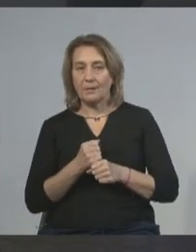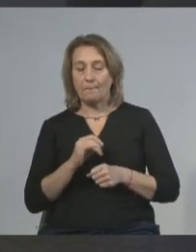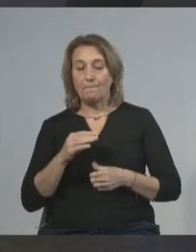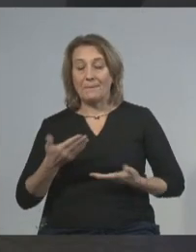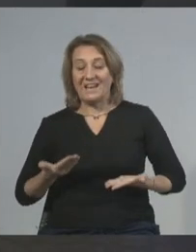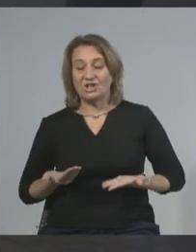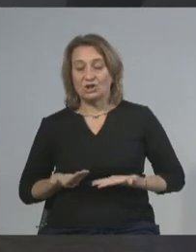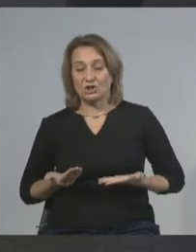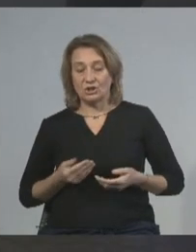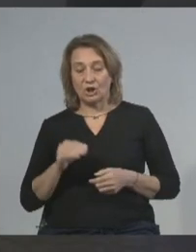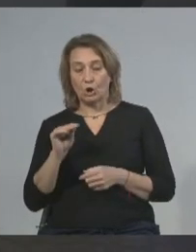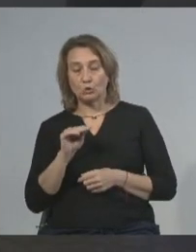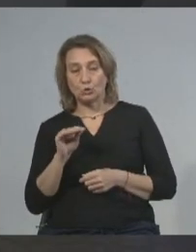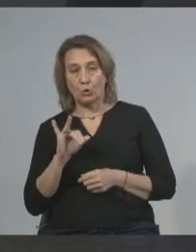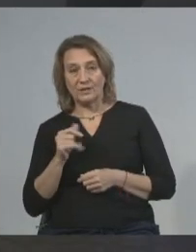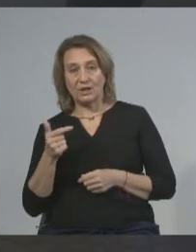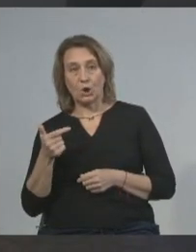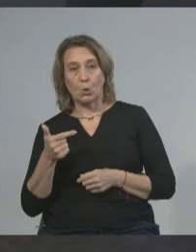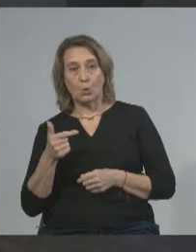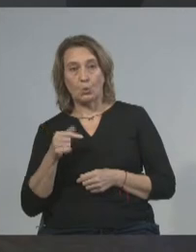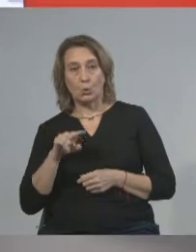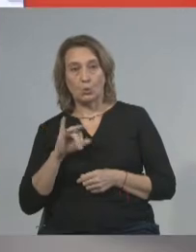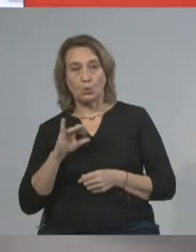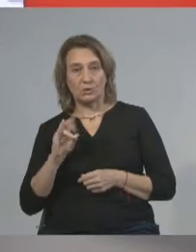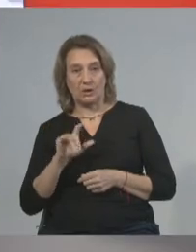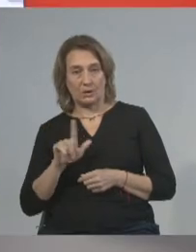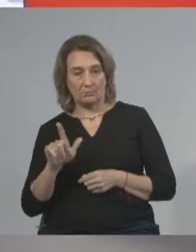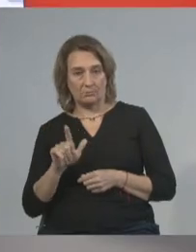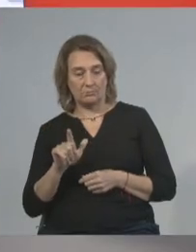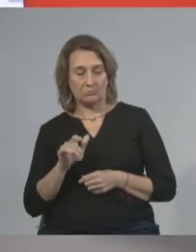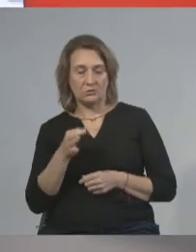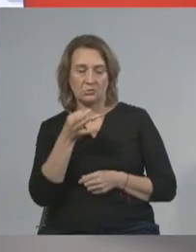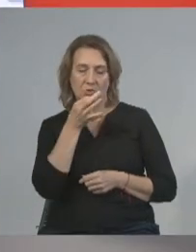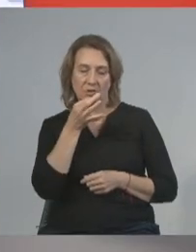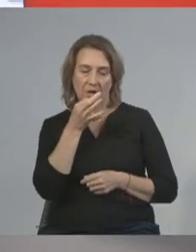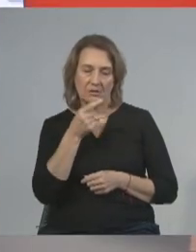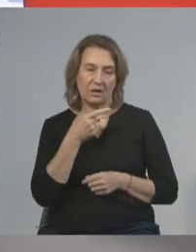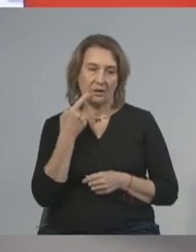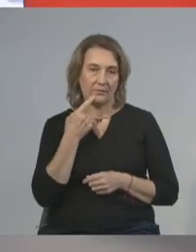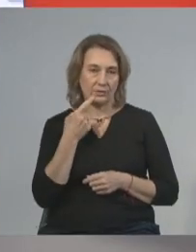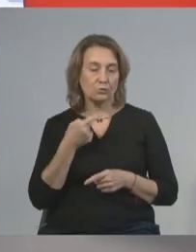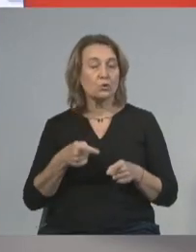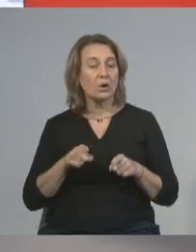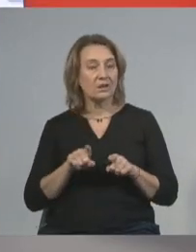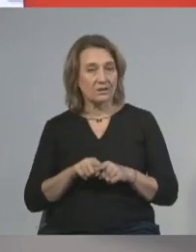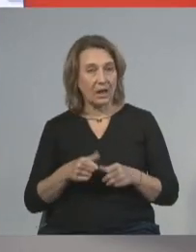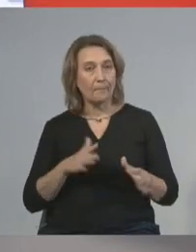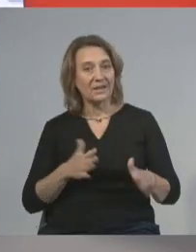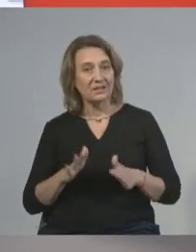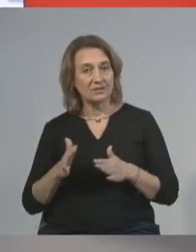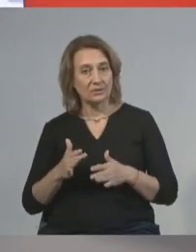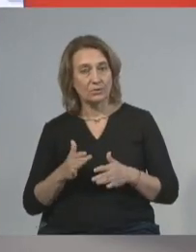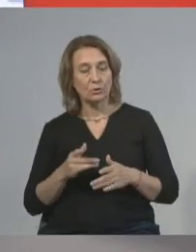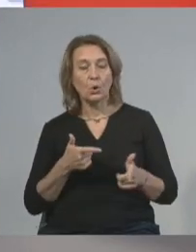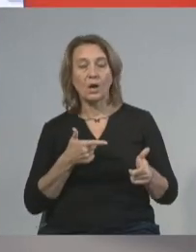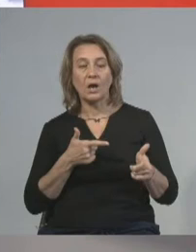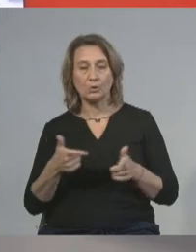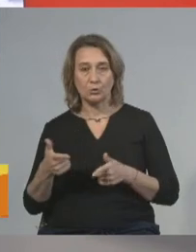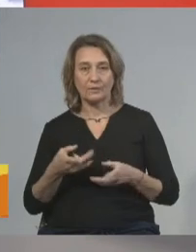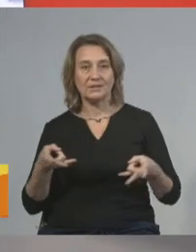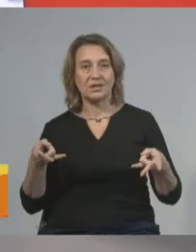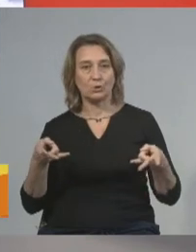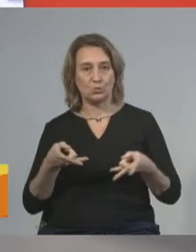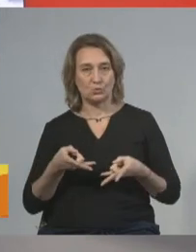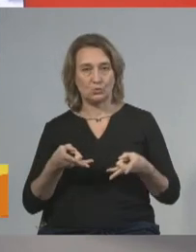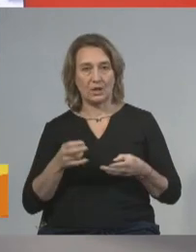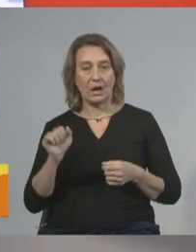to uh go through october december well it's too soon to speak about it that it's going to